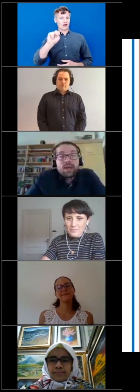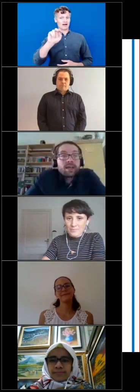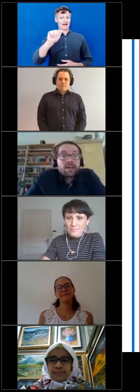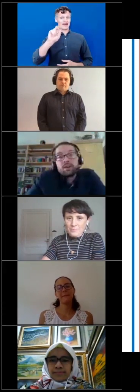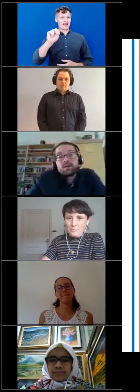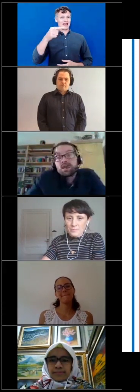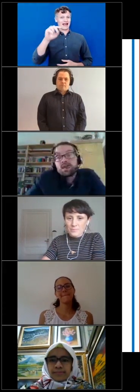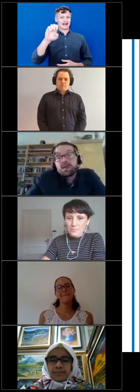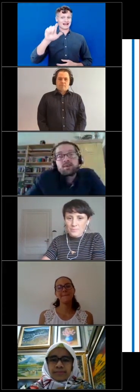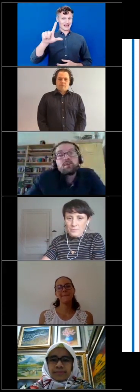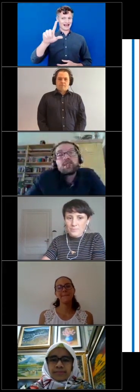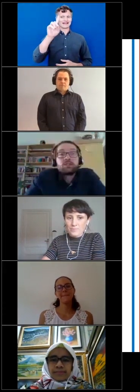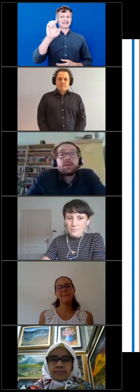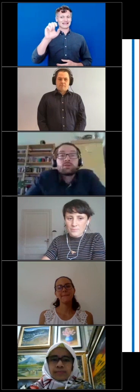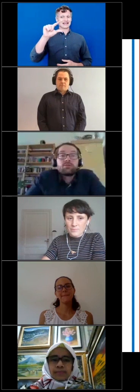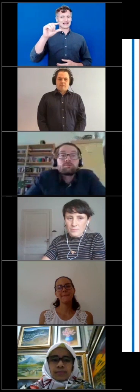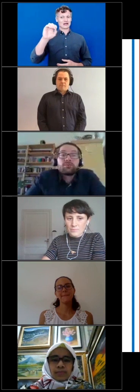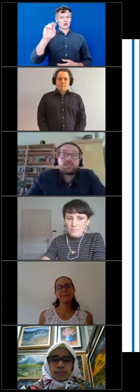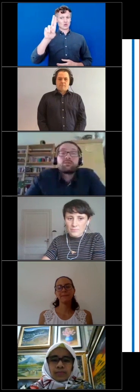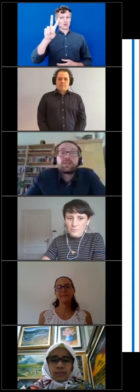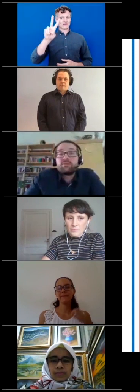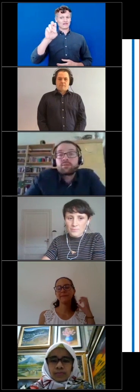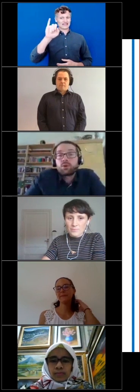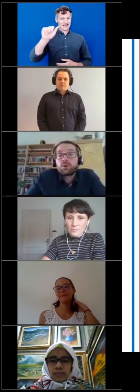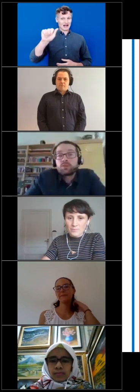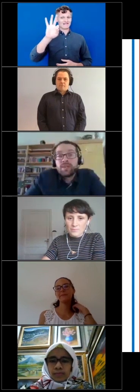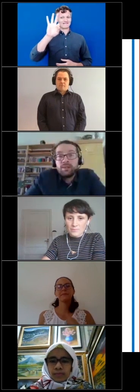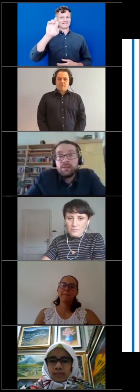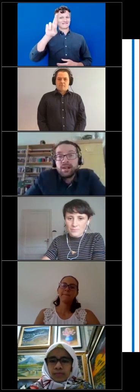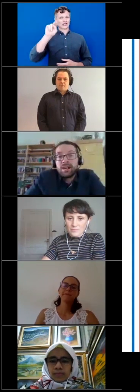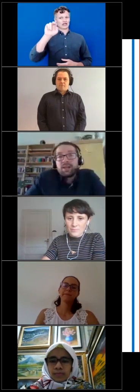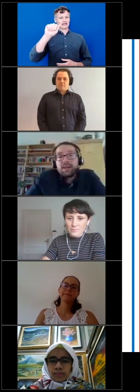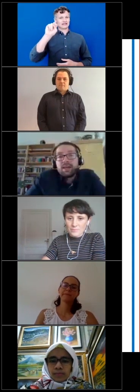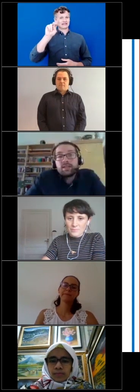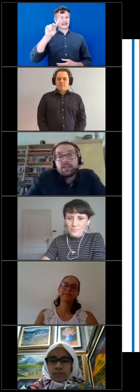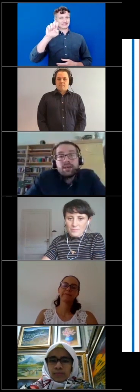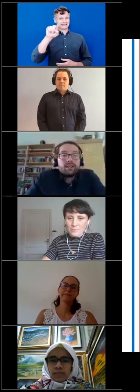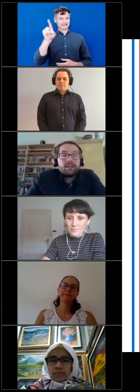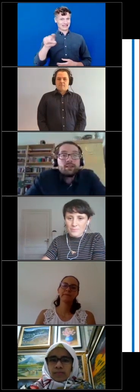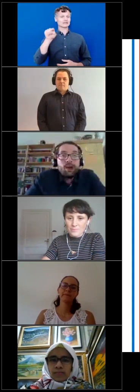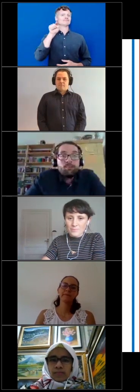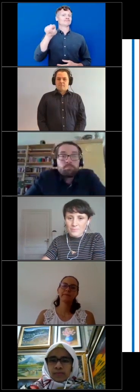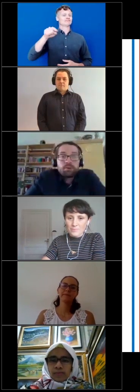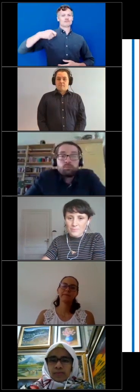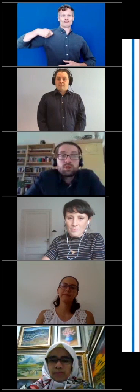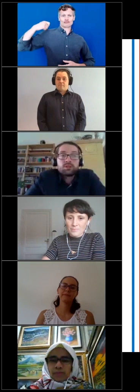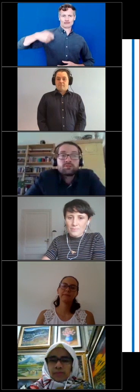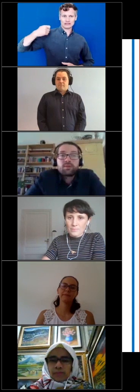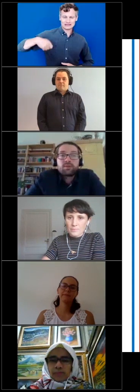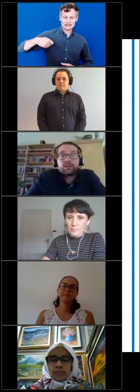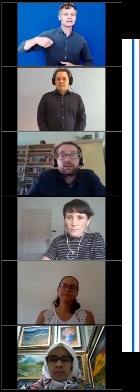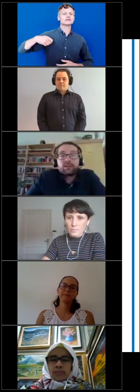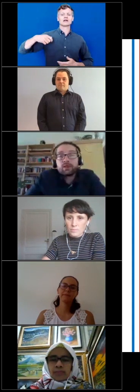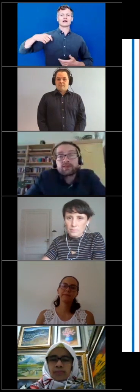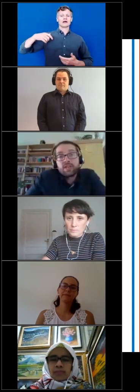Juan Angel is the president of the Venezuelan Confederation of the Deaf, Consorven. Additionally, he is a member of the board of